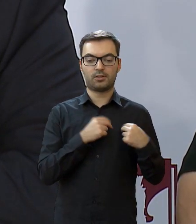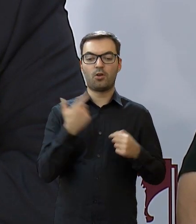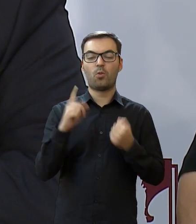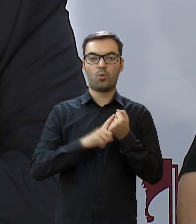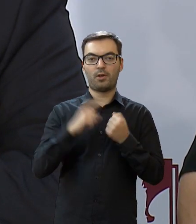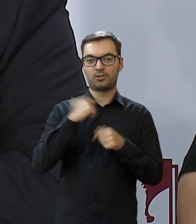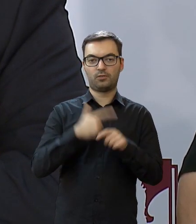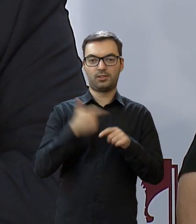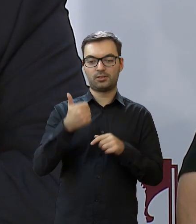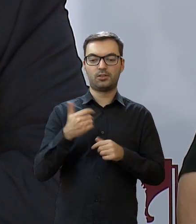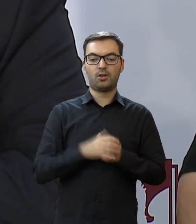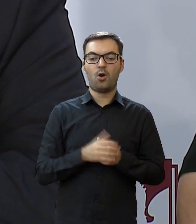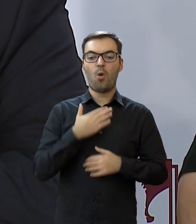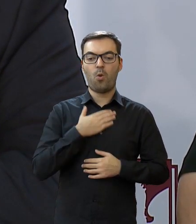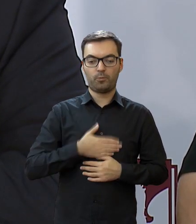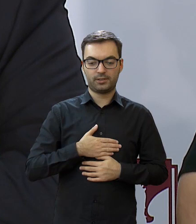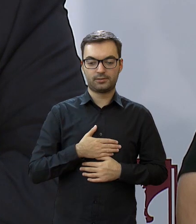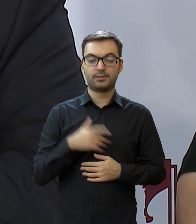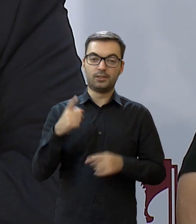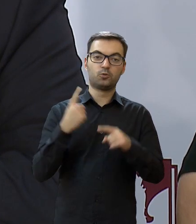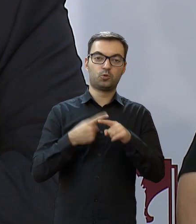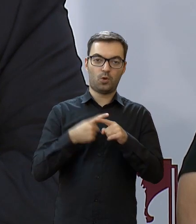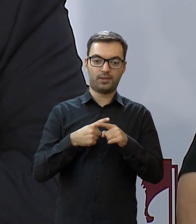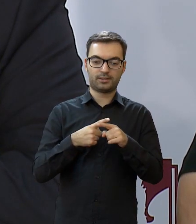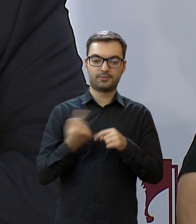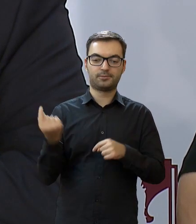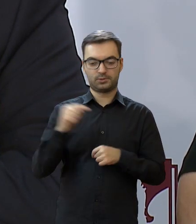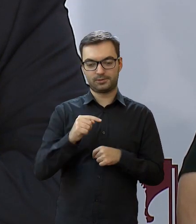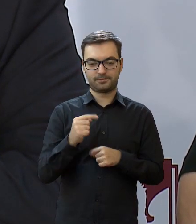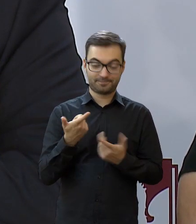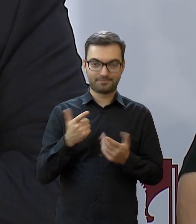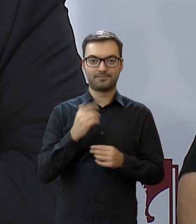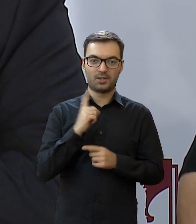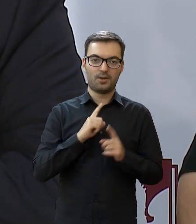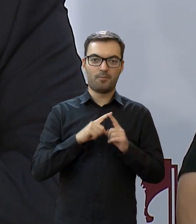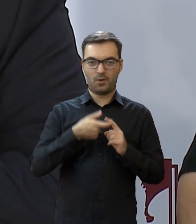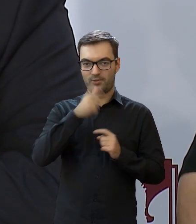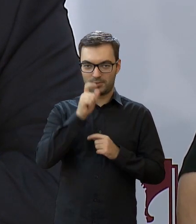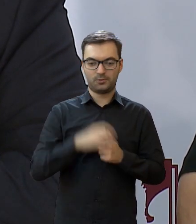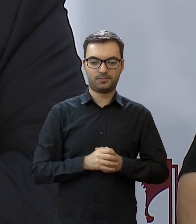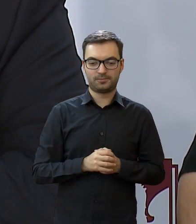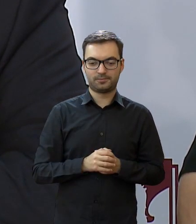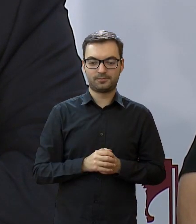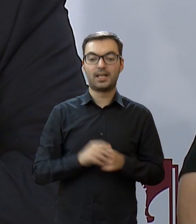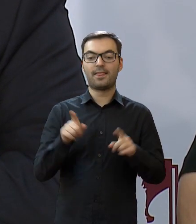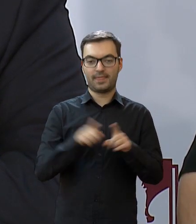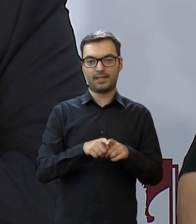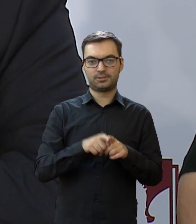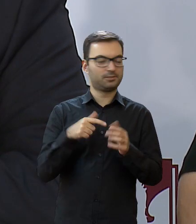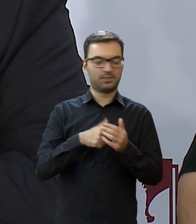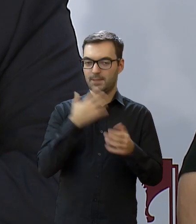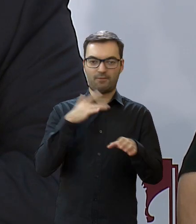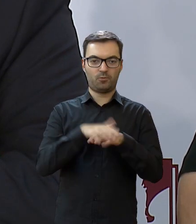121 in Lublin, we could note that one of the members was inebriated.